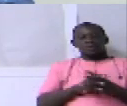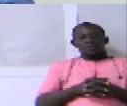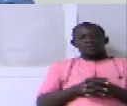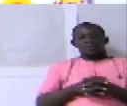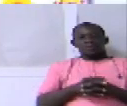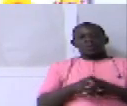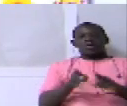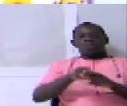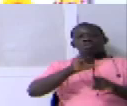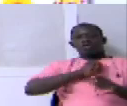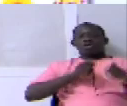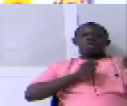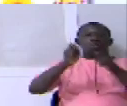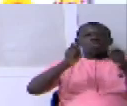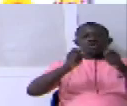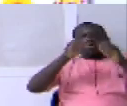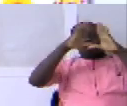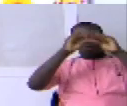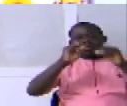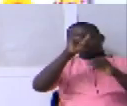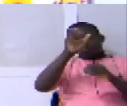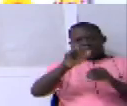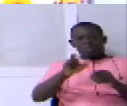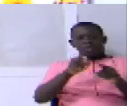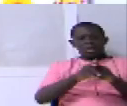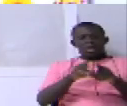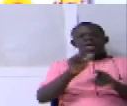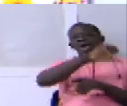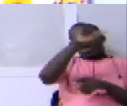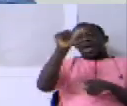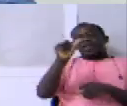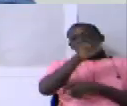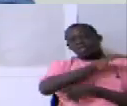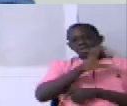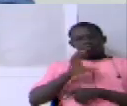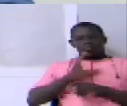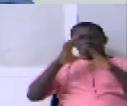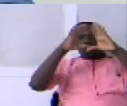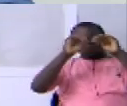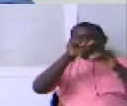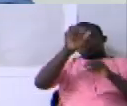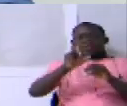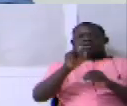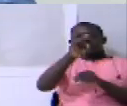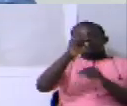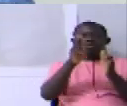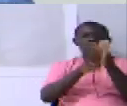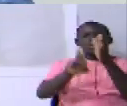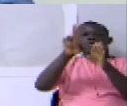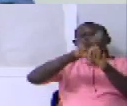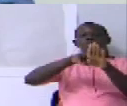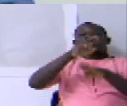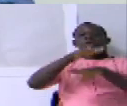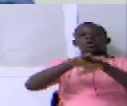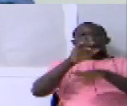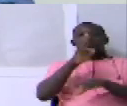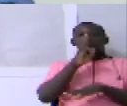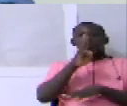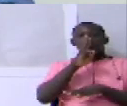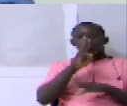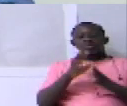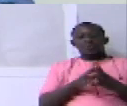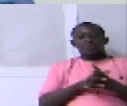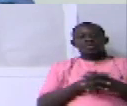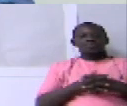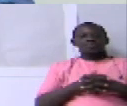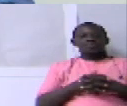He was the operations. And as chief officer, who do you report to? Chief officer